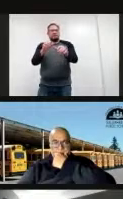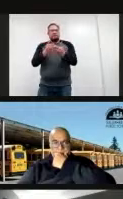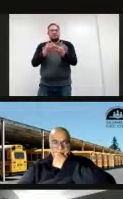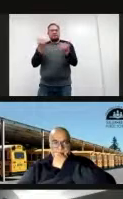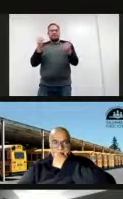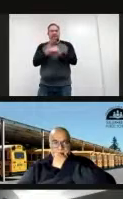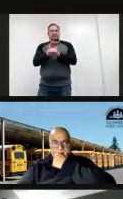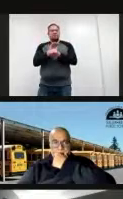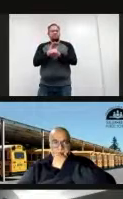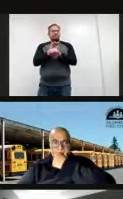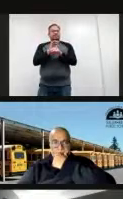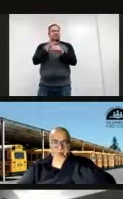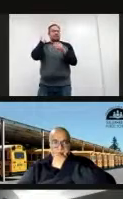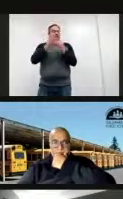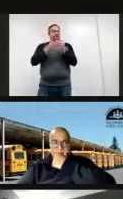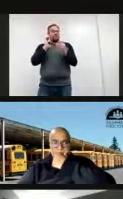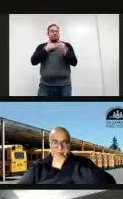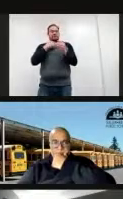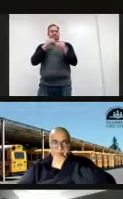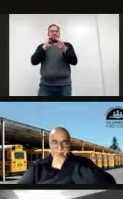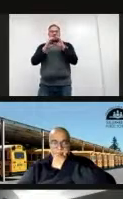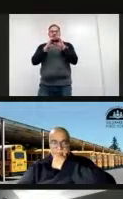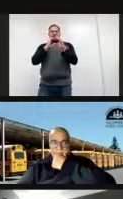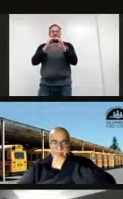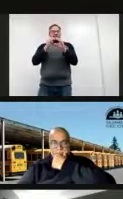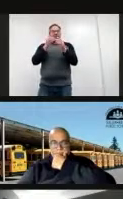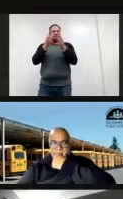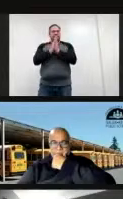at the end of our conversation, I'm going to ask each board member to